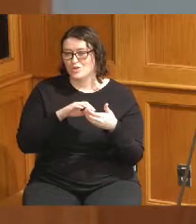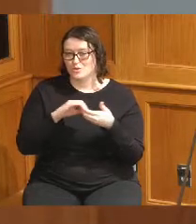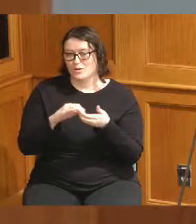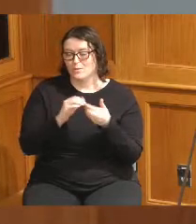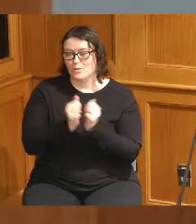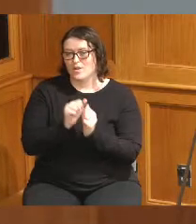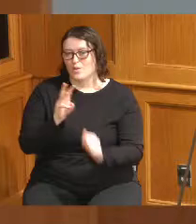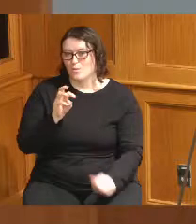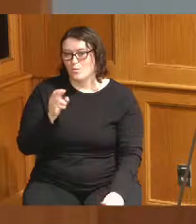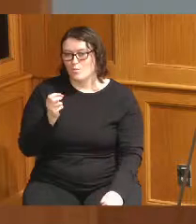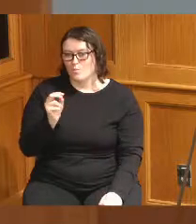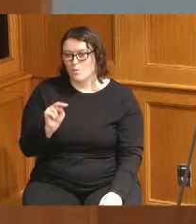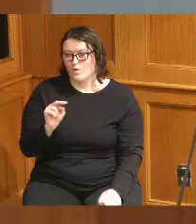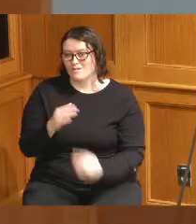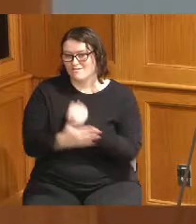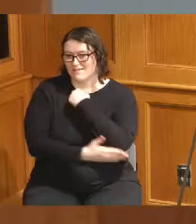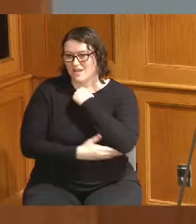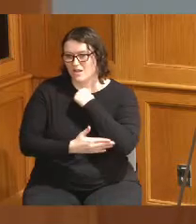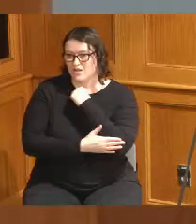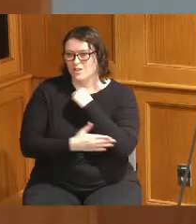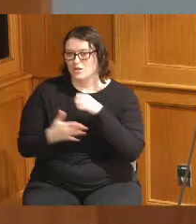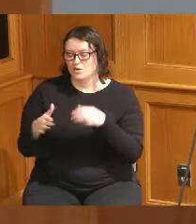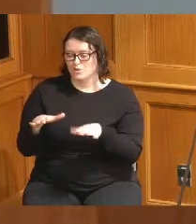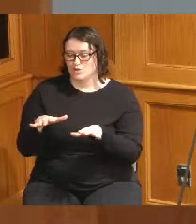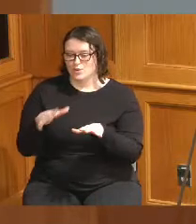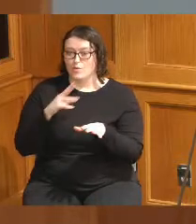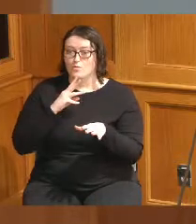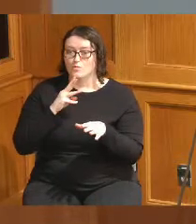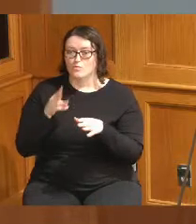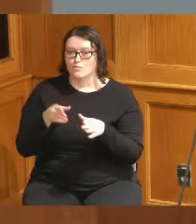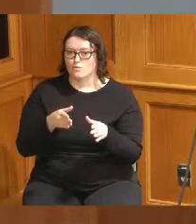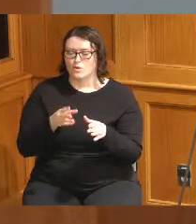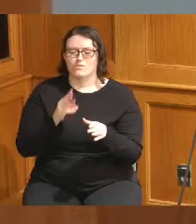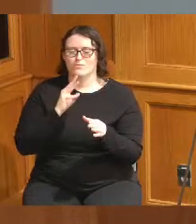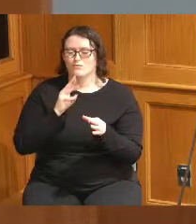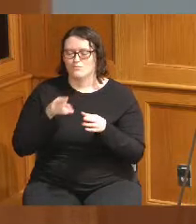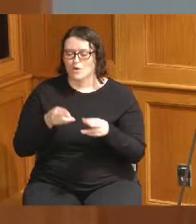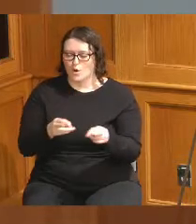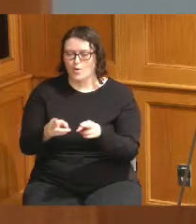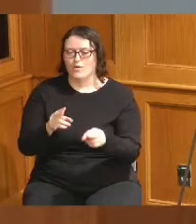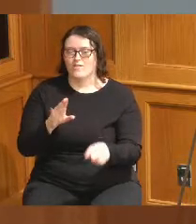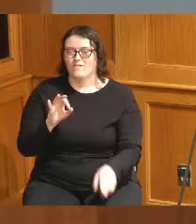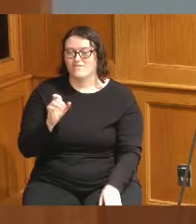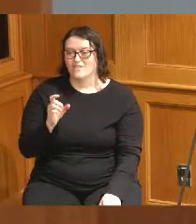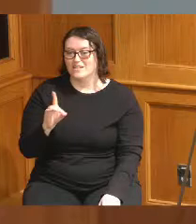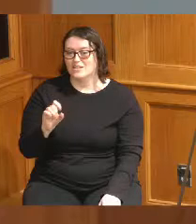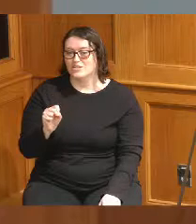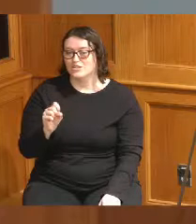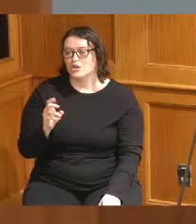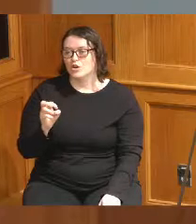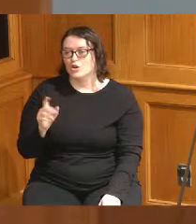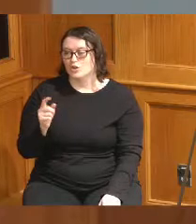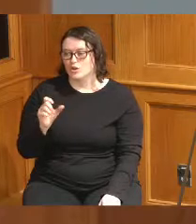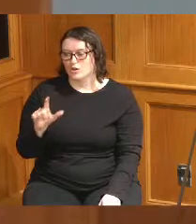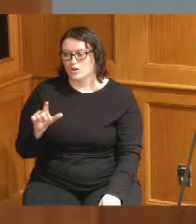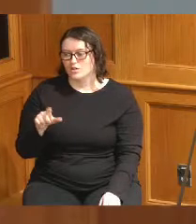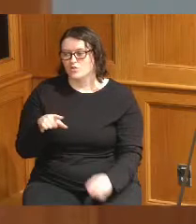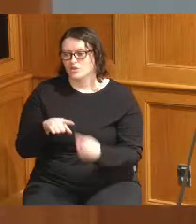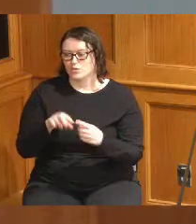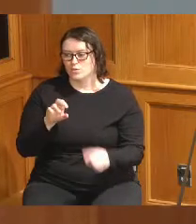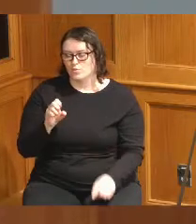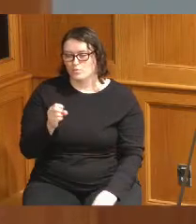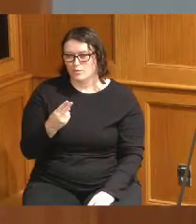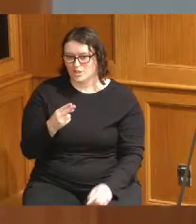for the resurfacing of Fields Erdel Road from Ashwood Drive to Rich Road. This is a Warren County project. A